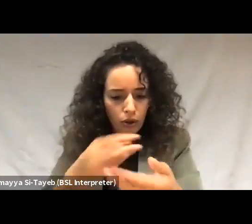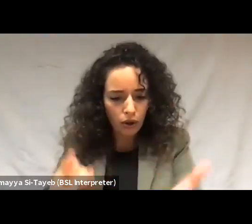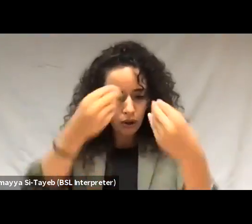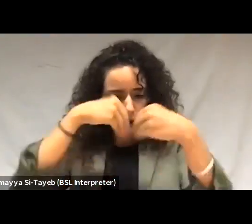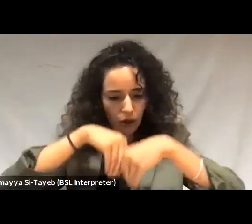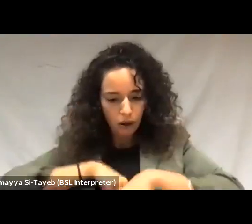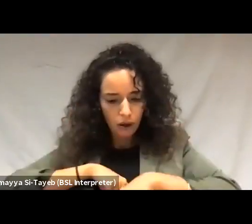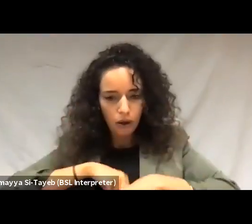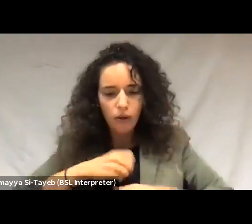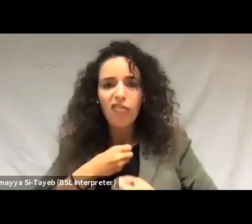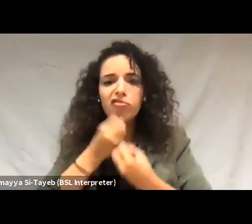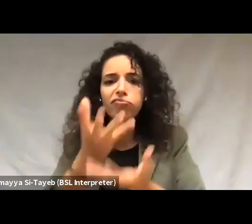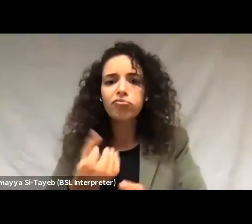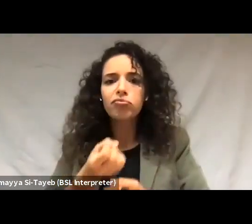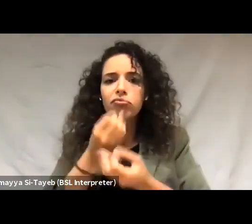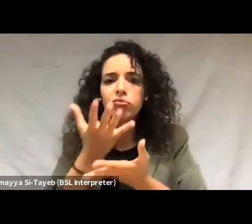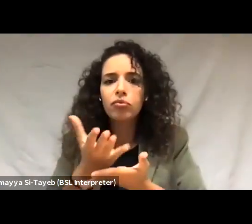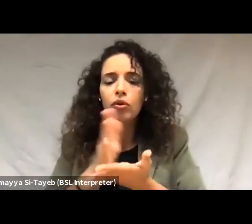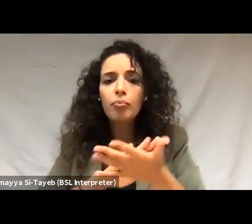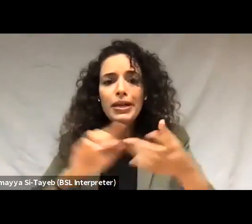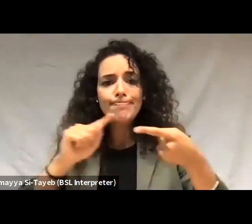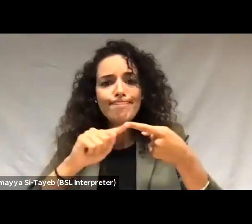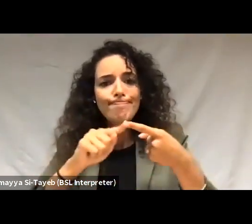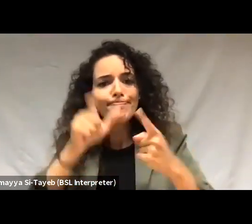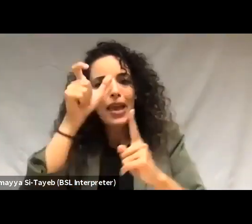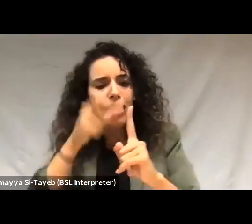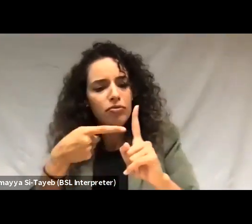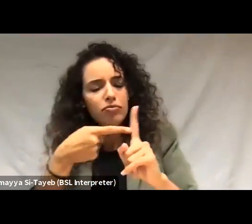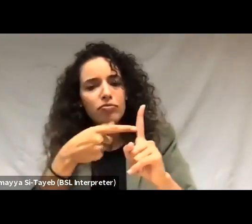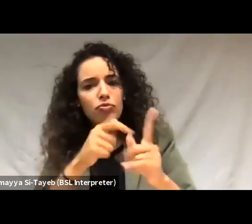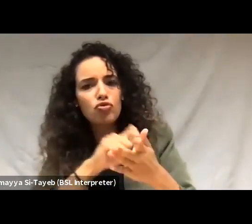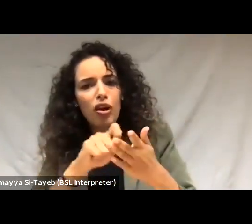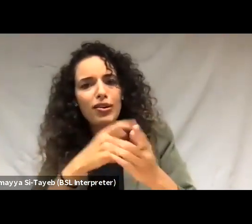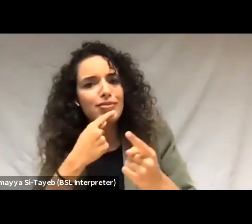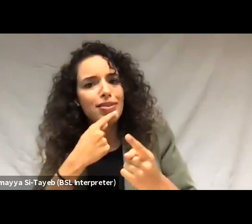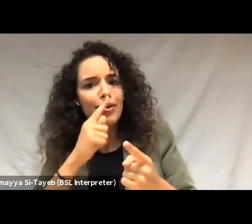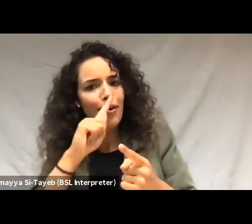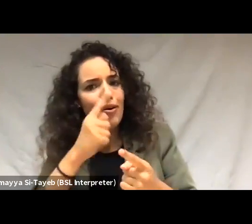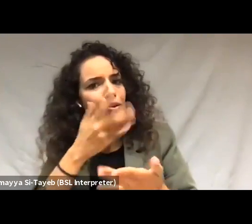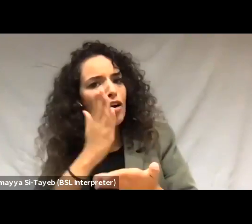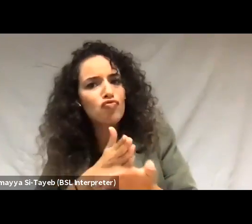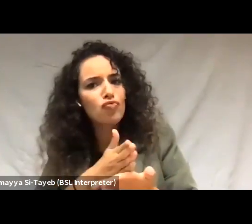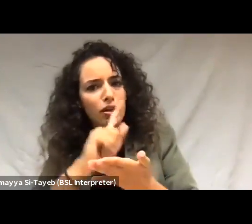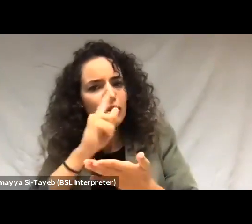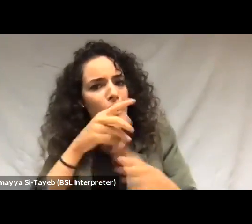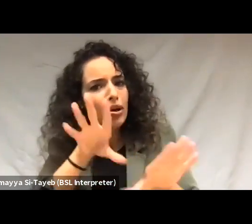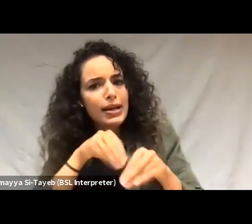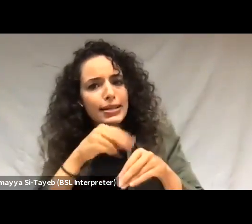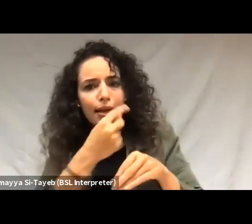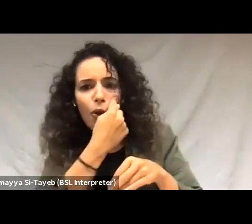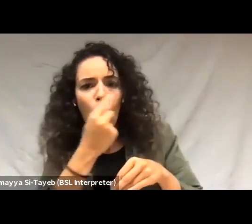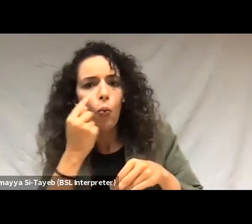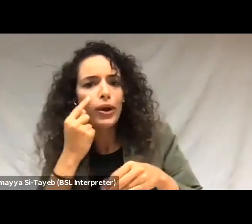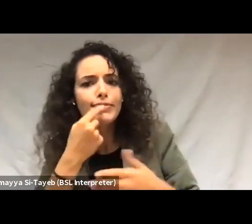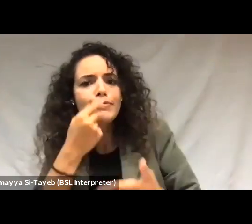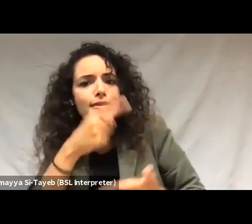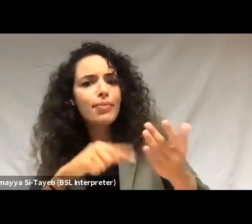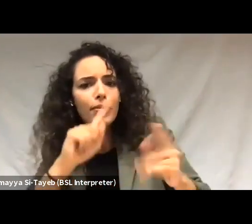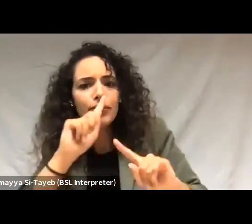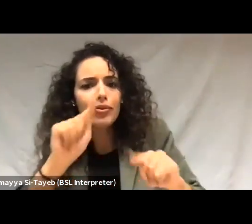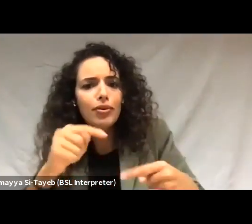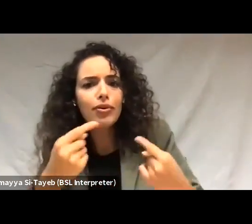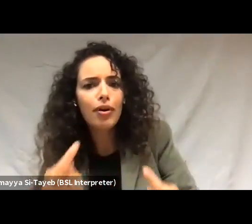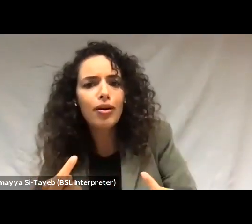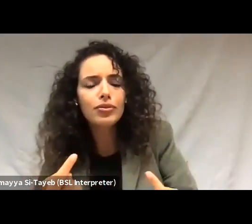he could basically no longer trust witness statements. And that was a really startling finding. But I think the events of last